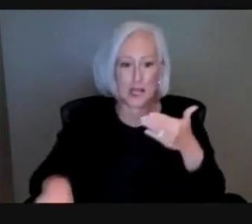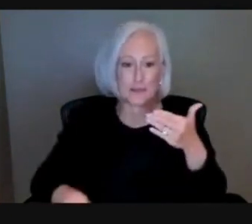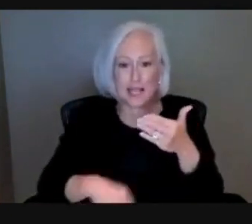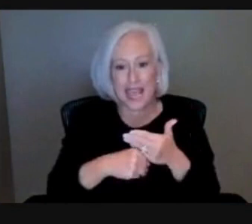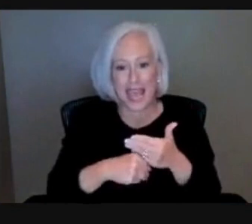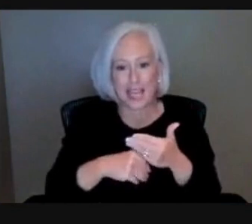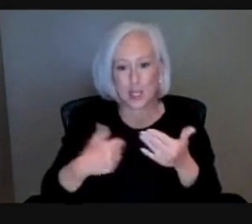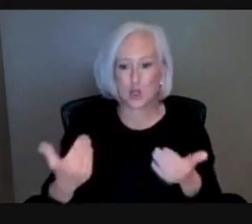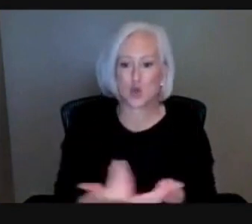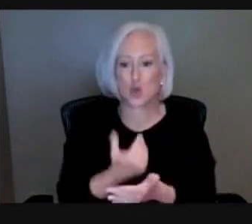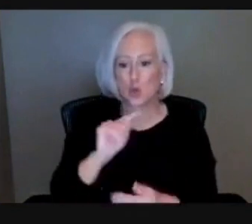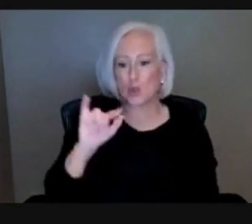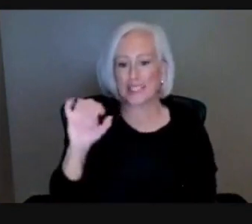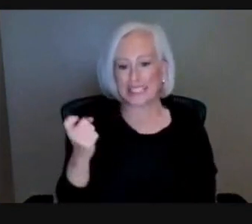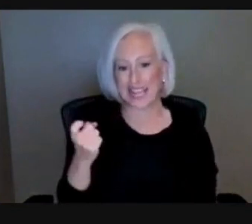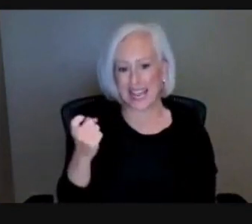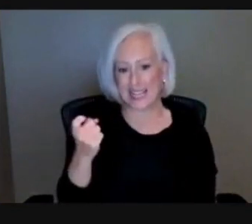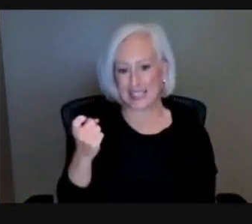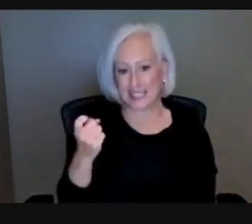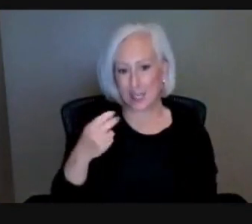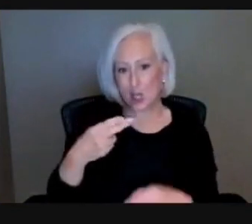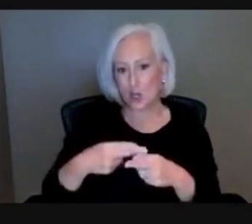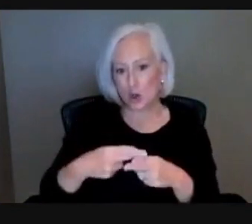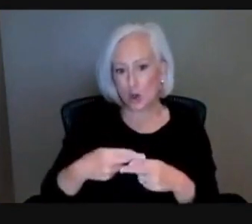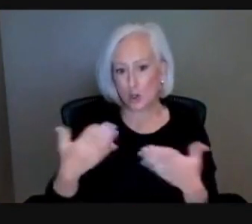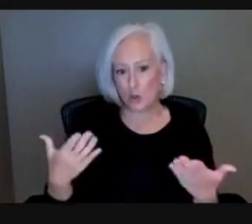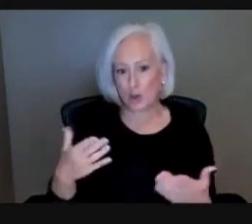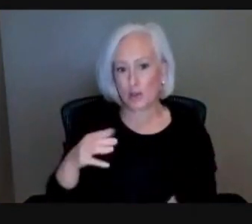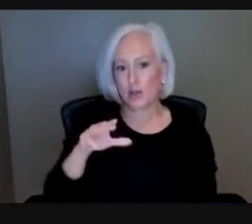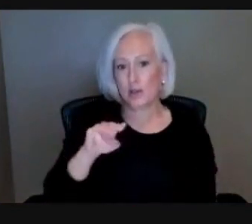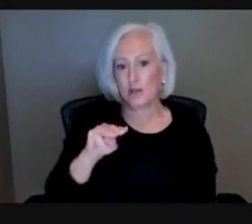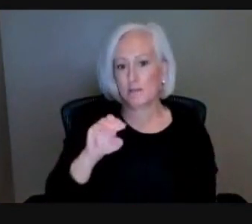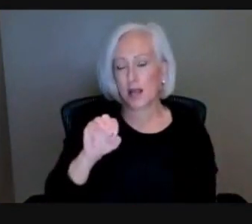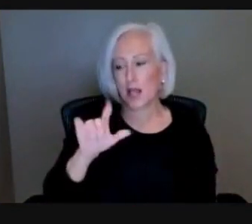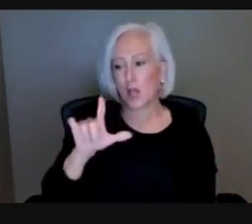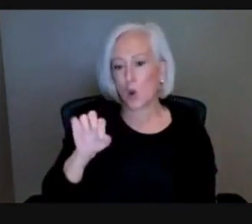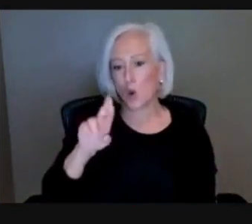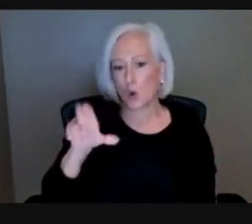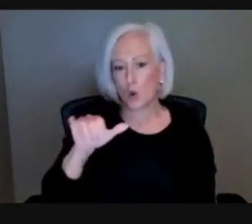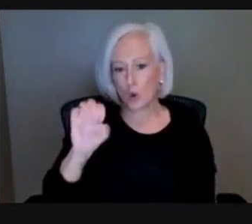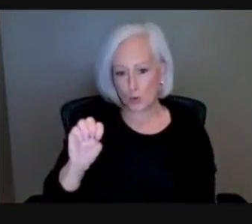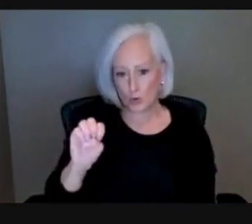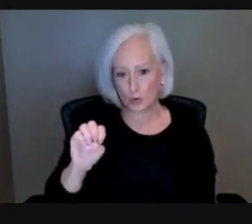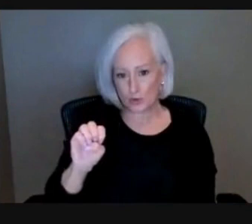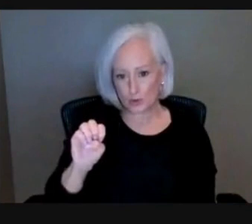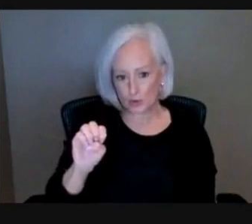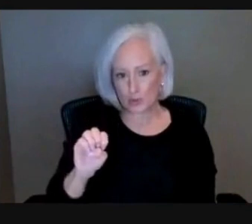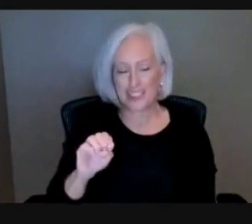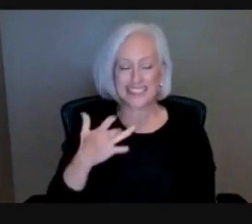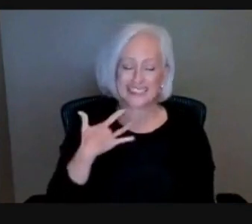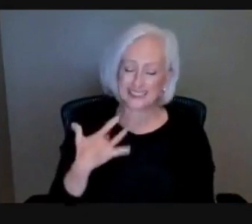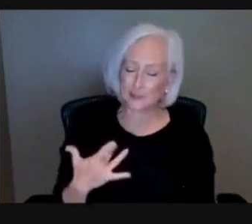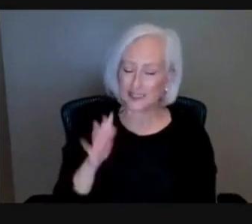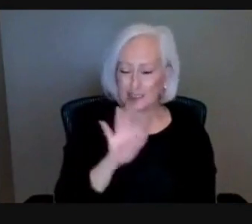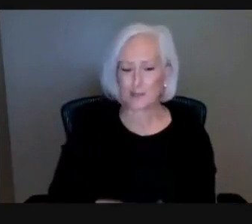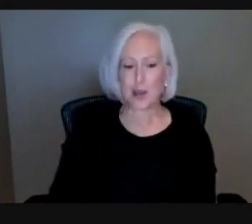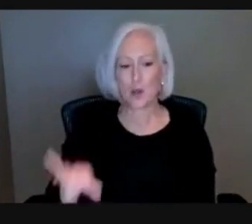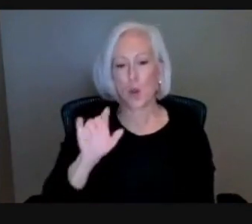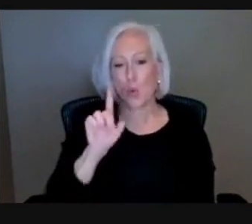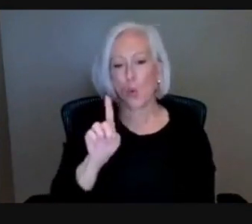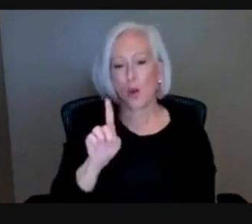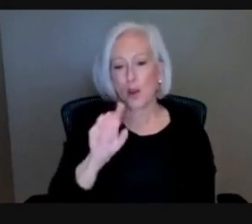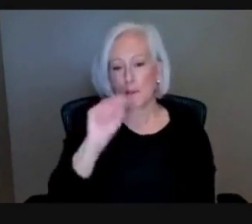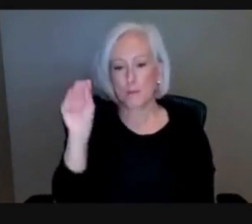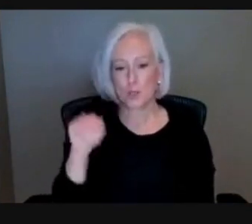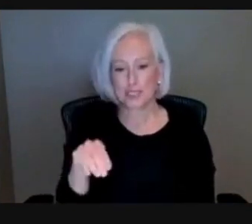tax. And that added tax is called a mellow roost. It's normally about 1% more. So whatever